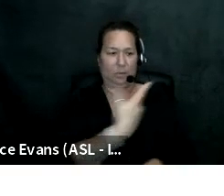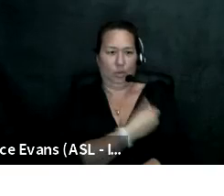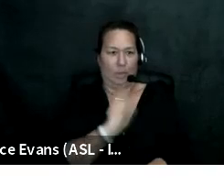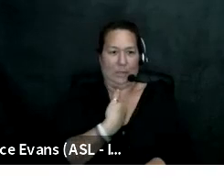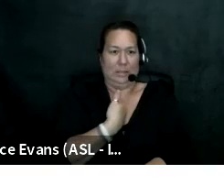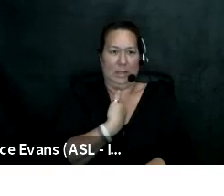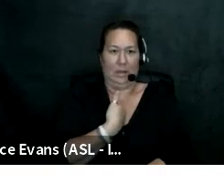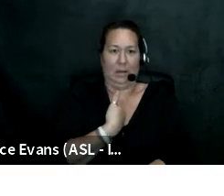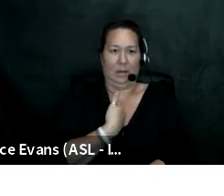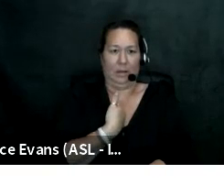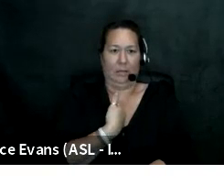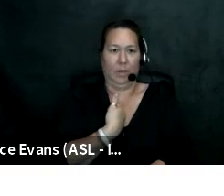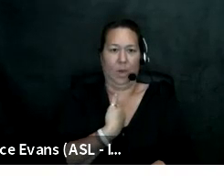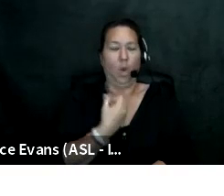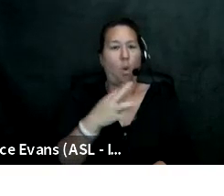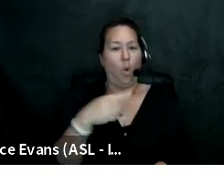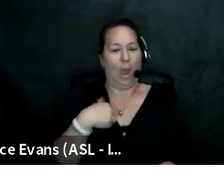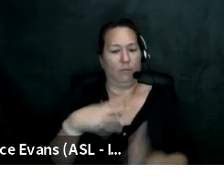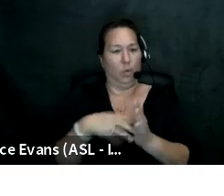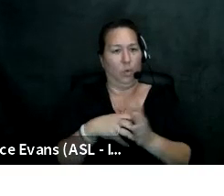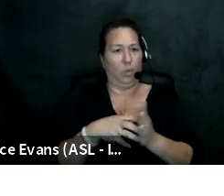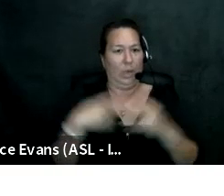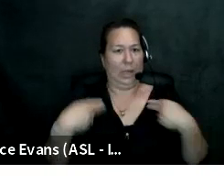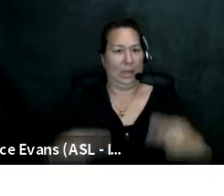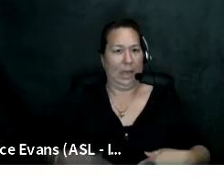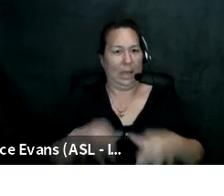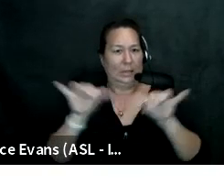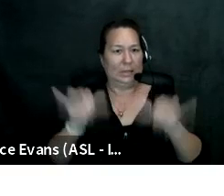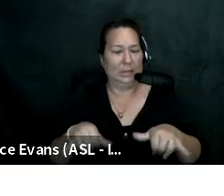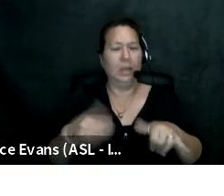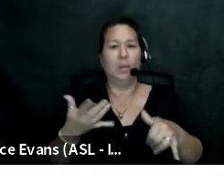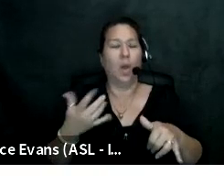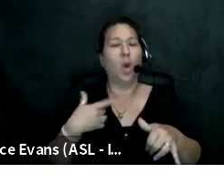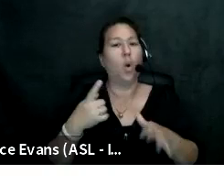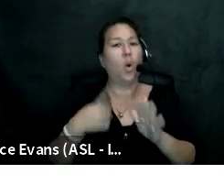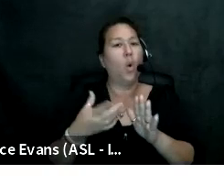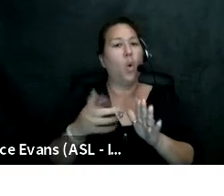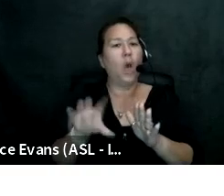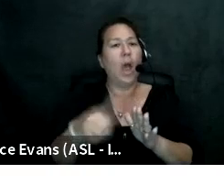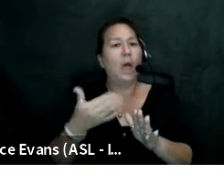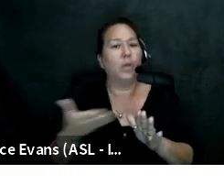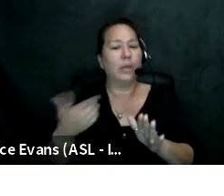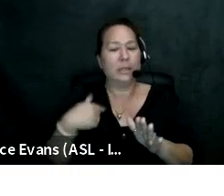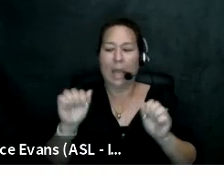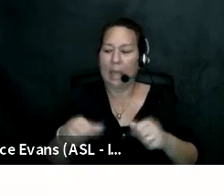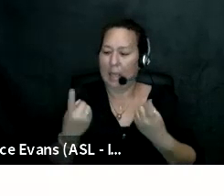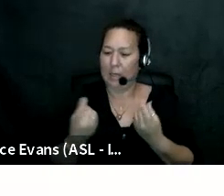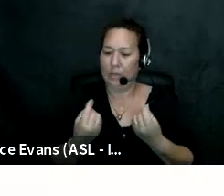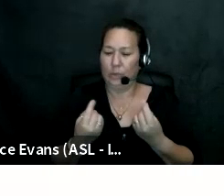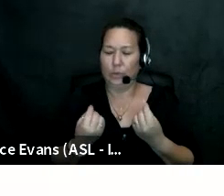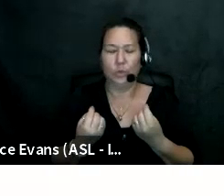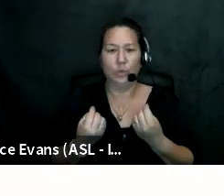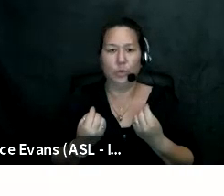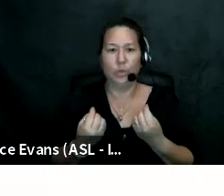immunocompromised, are there other things I can do, or are there requirements? Well, one of the things